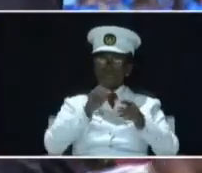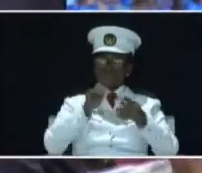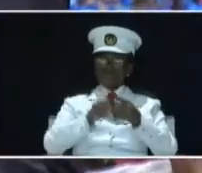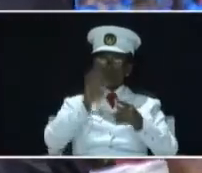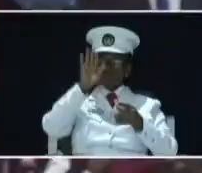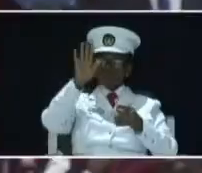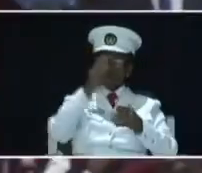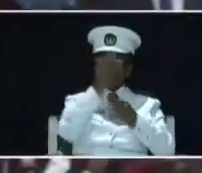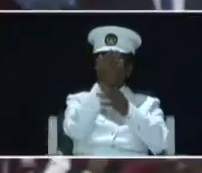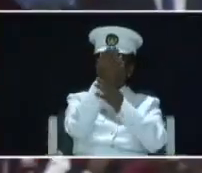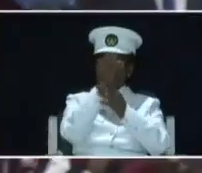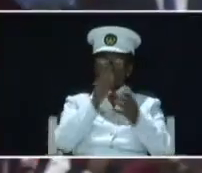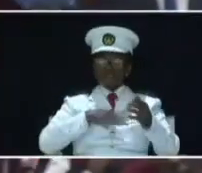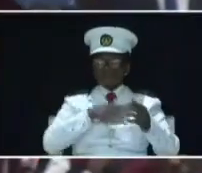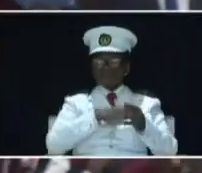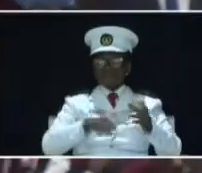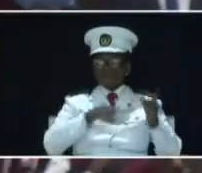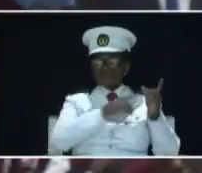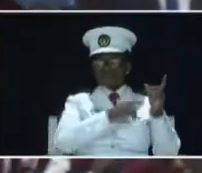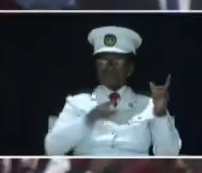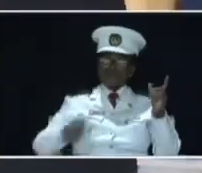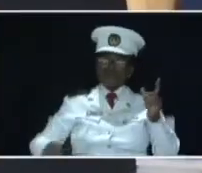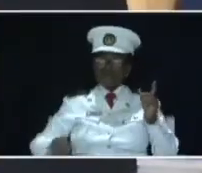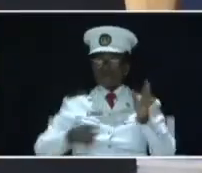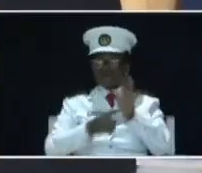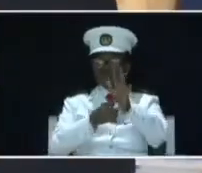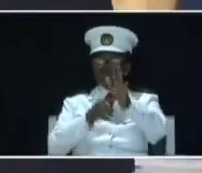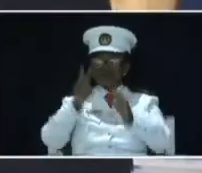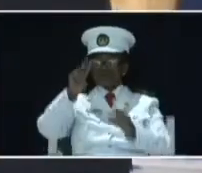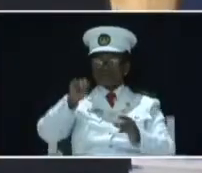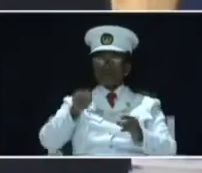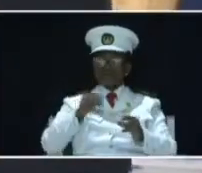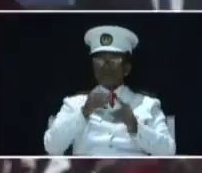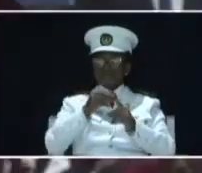Lord, show them special favor.